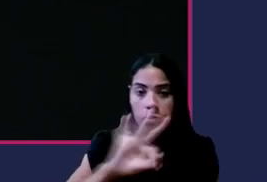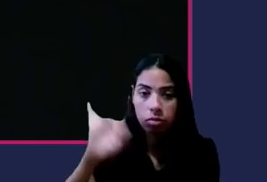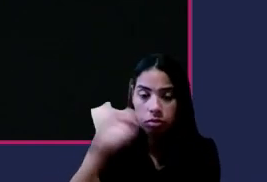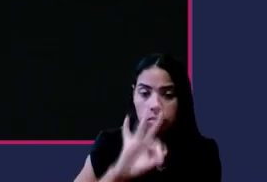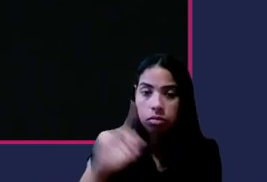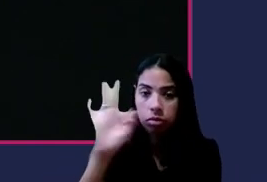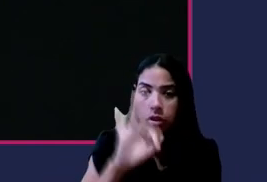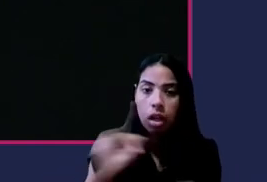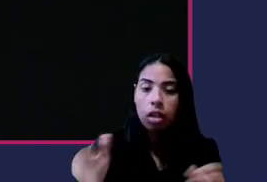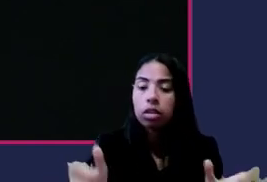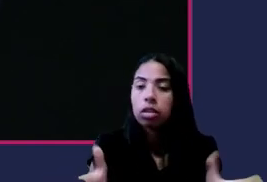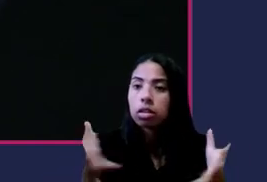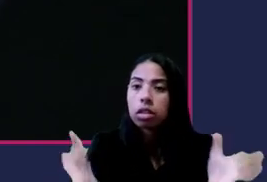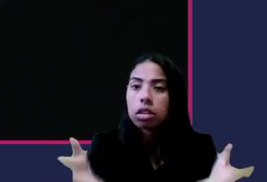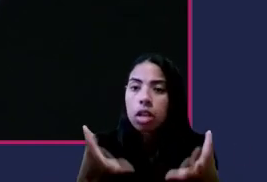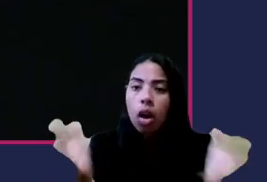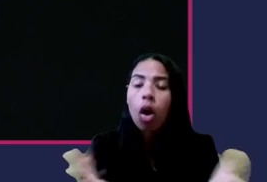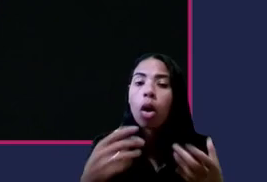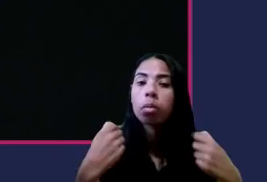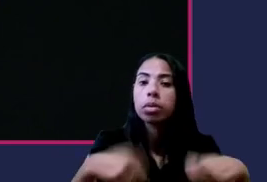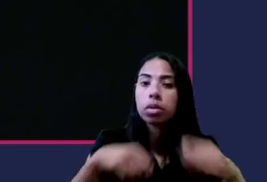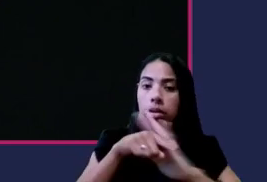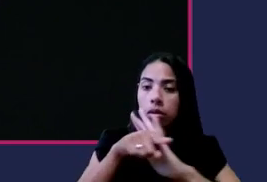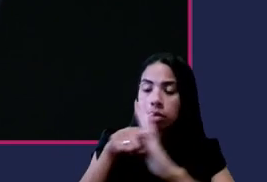need research that will